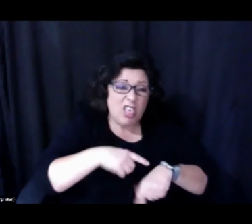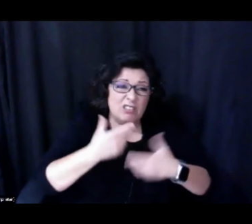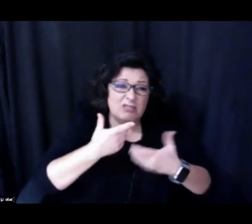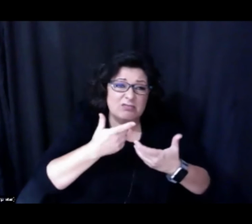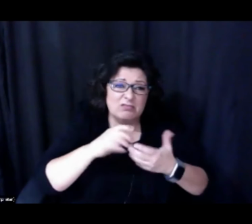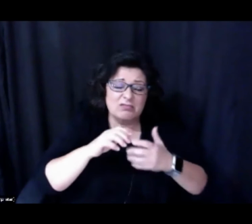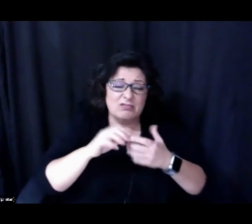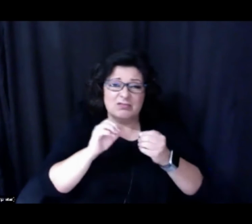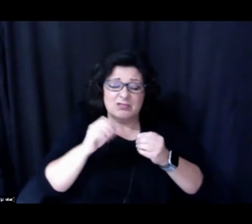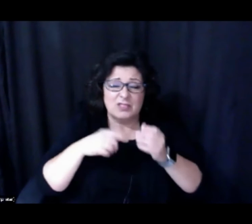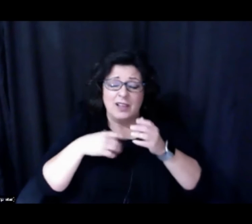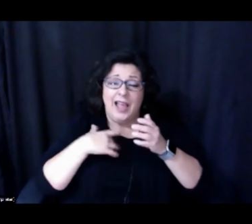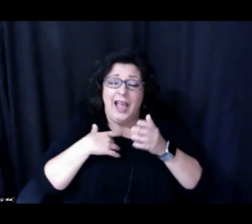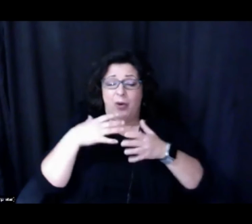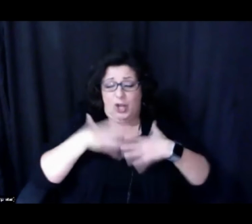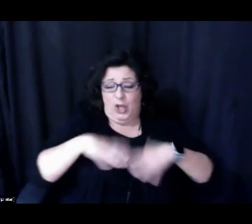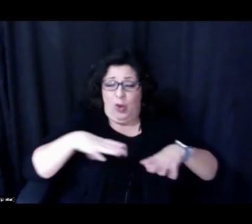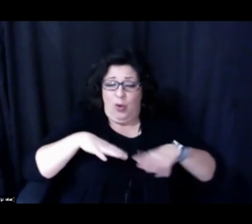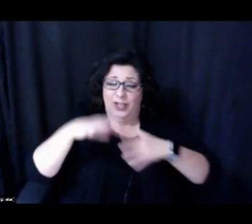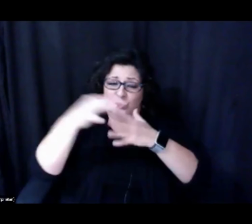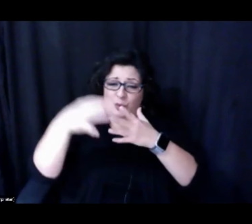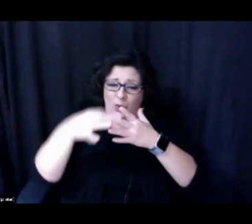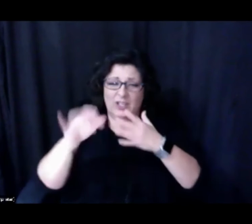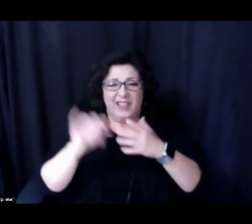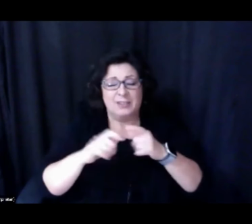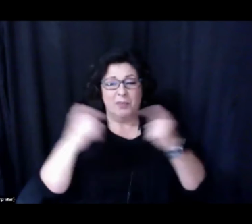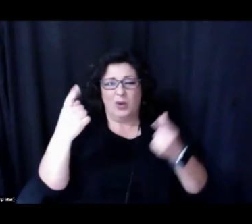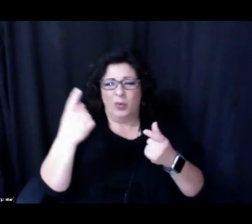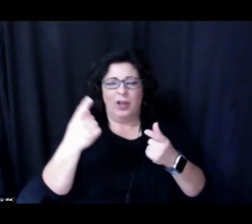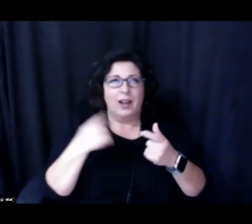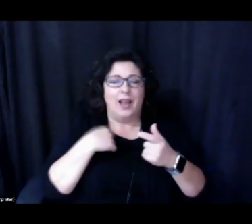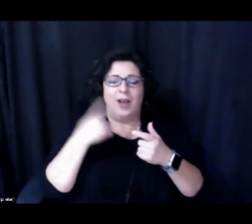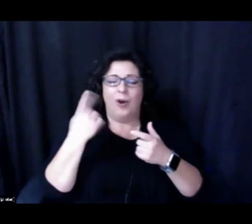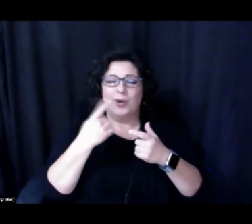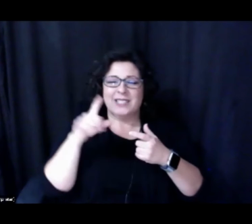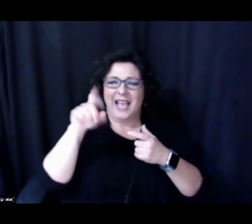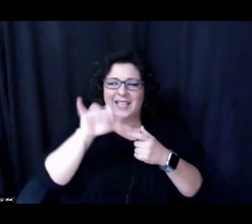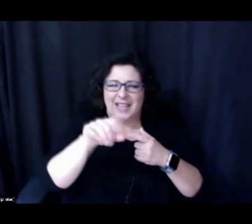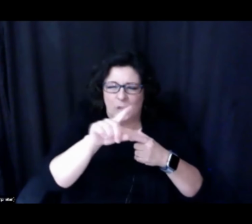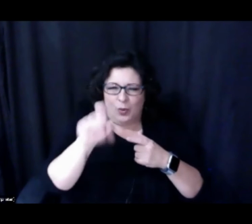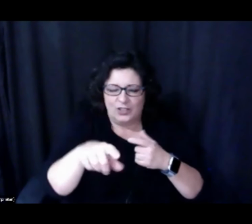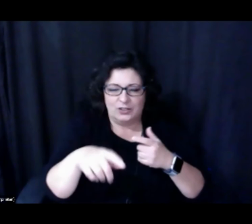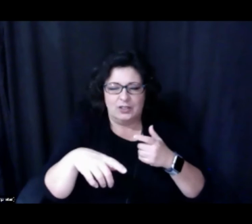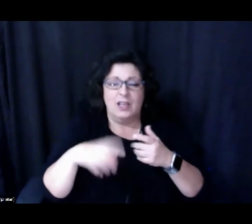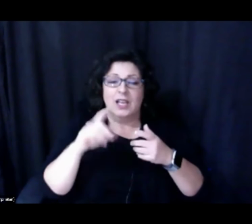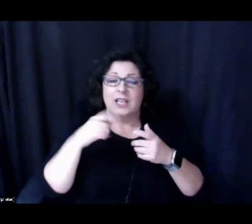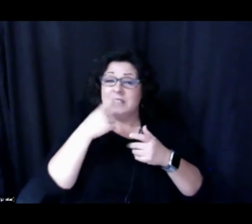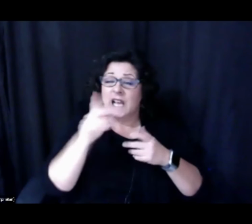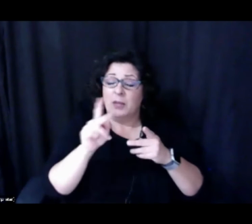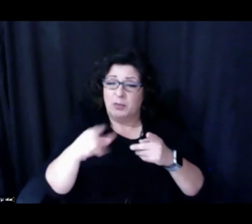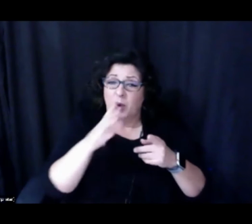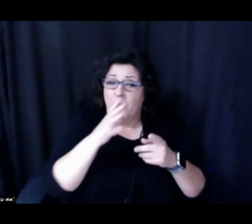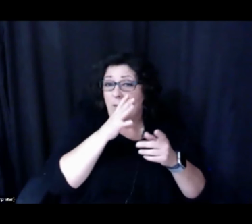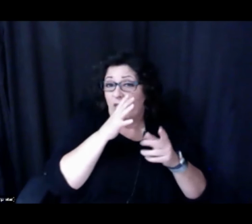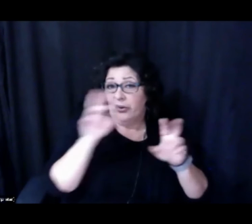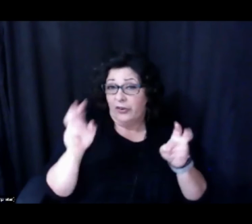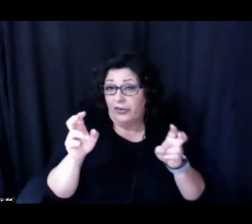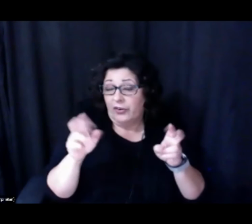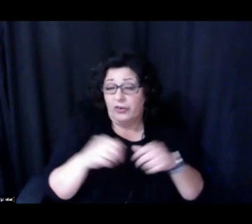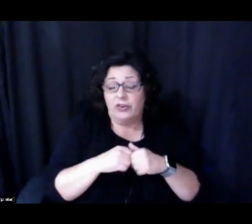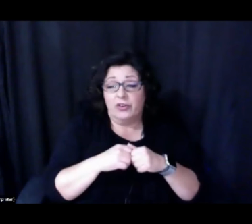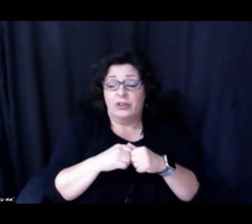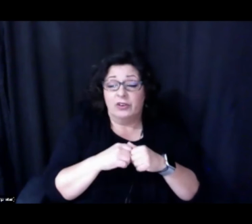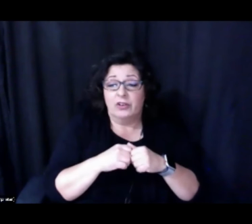Our clothing choices. I think that's always a big one when I ask this question. Telling people you're a mother.